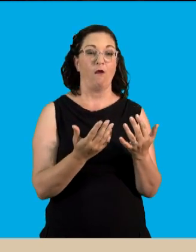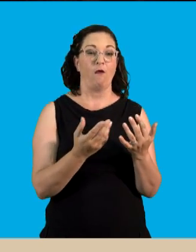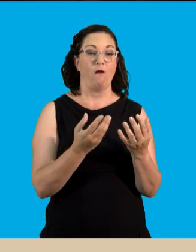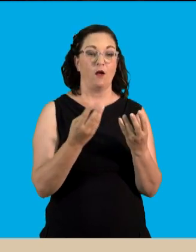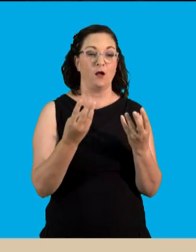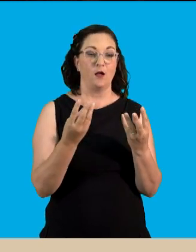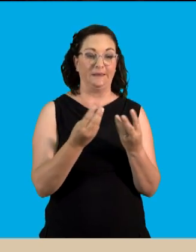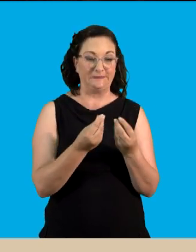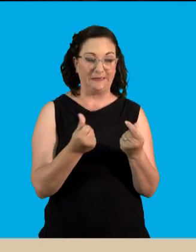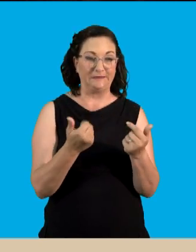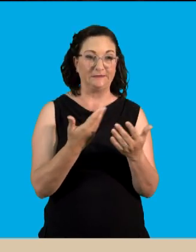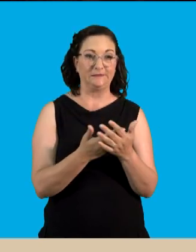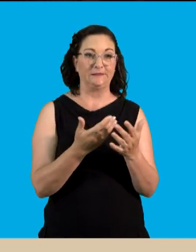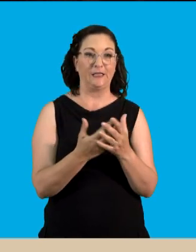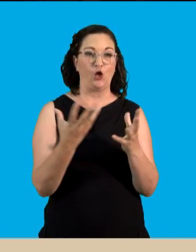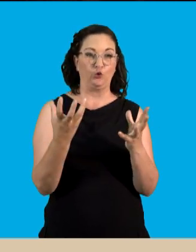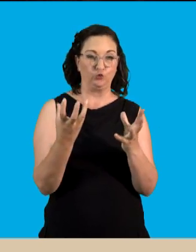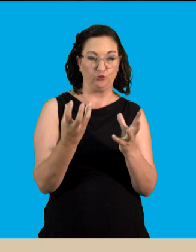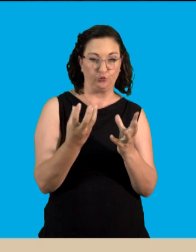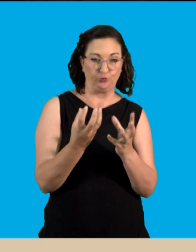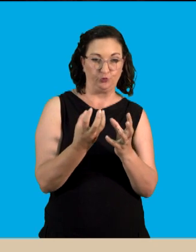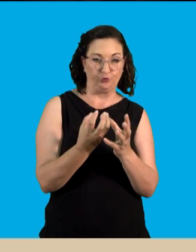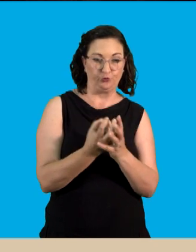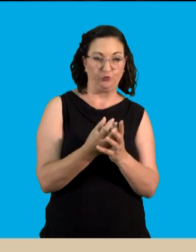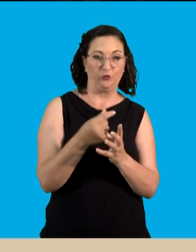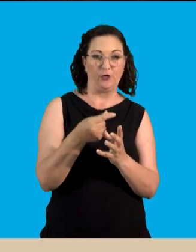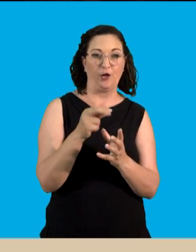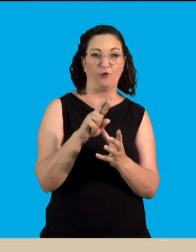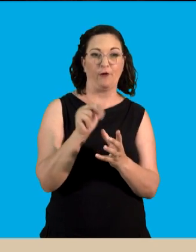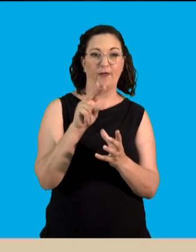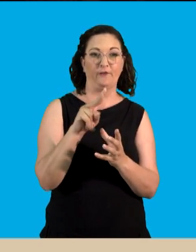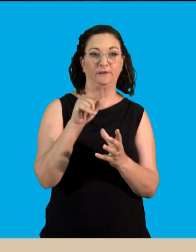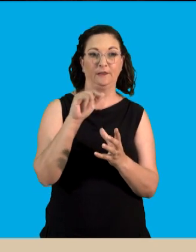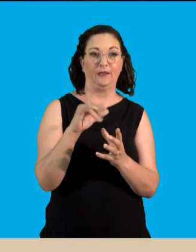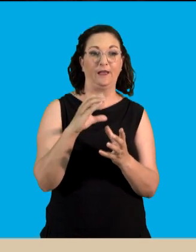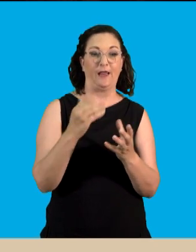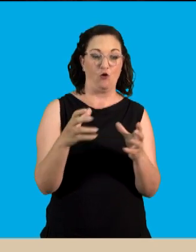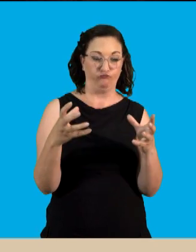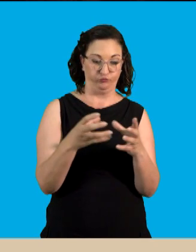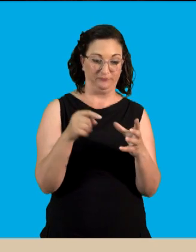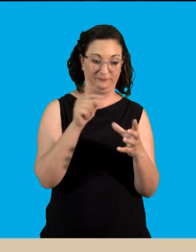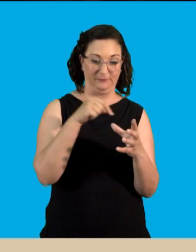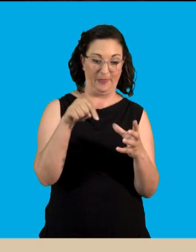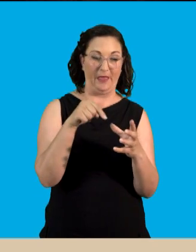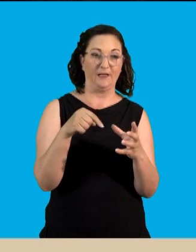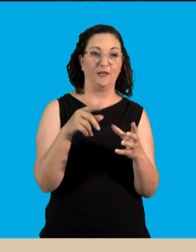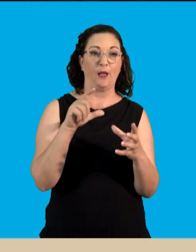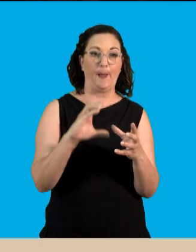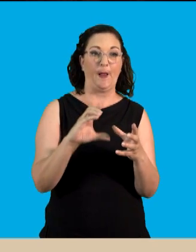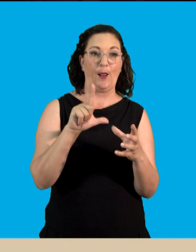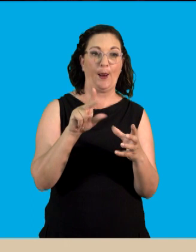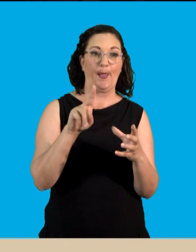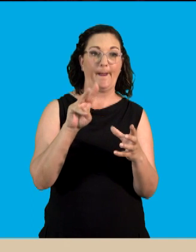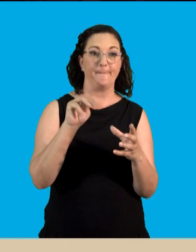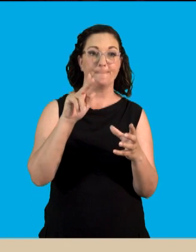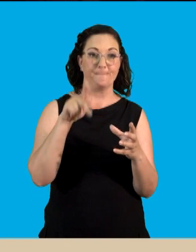dust are drawn together by gravity, forming a massive clump. And then that massive